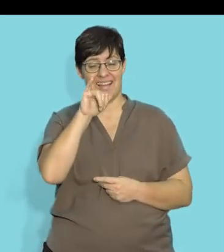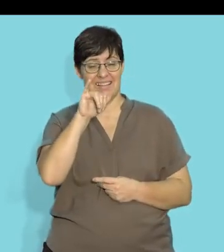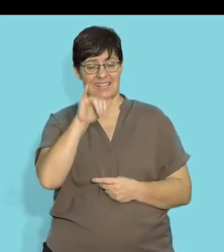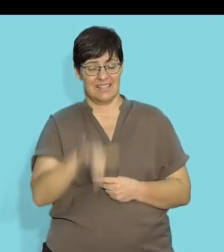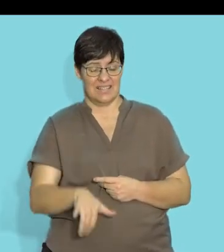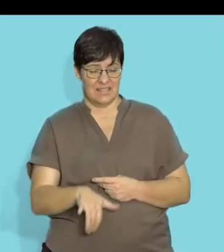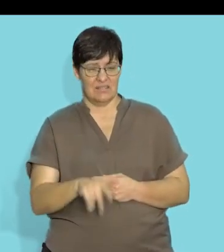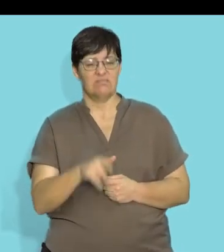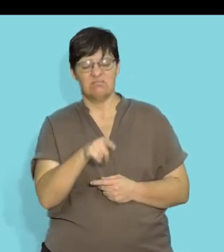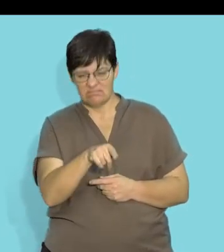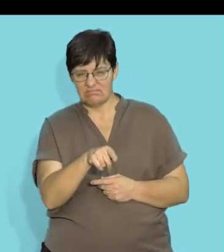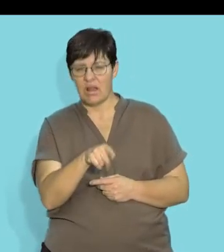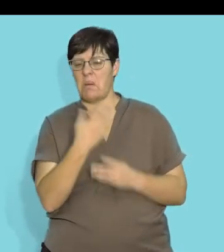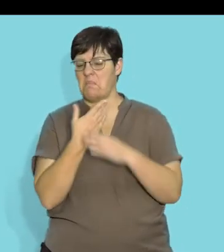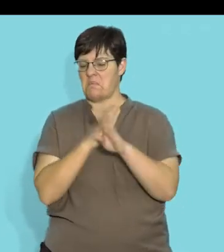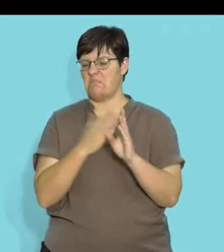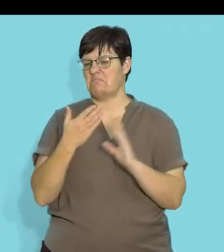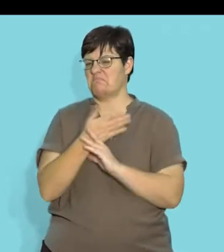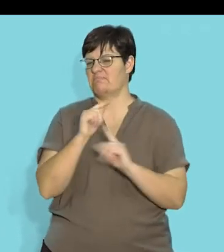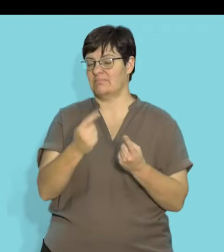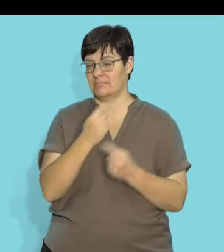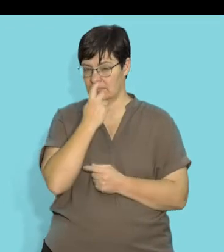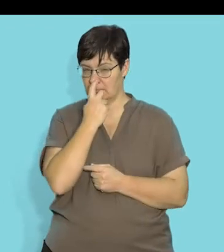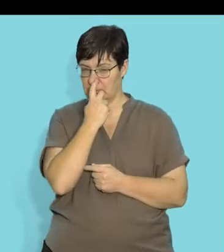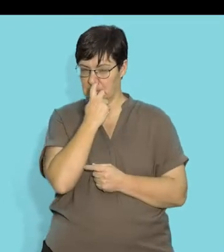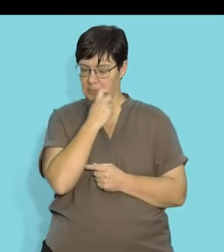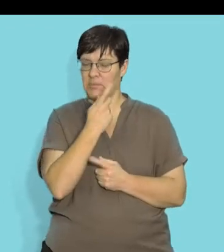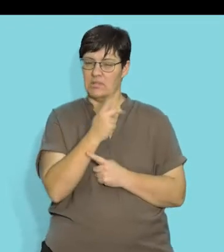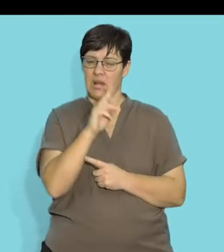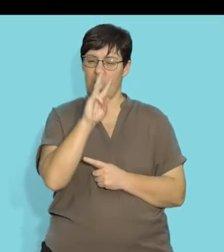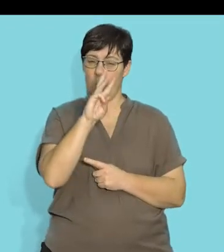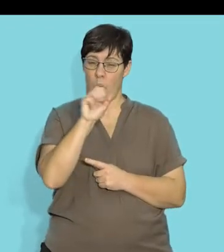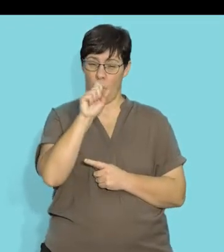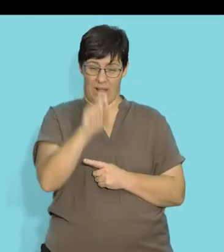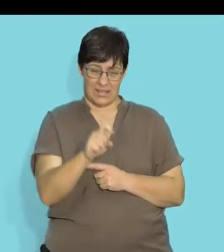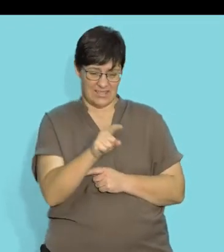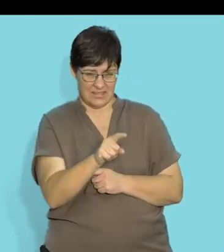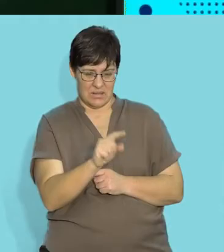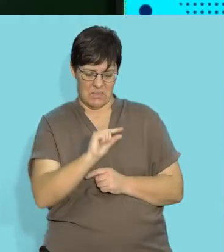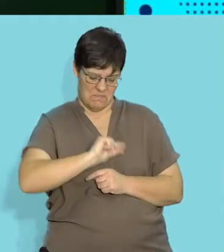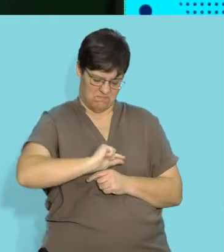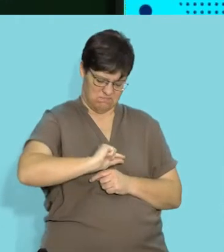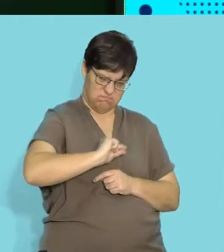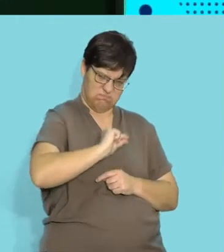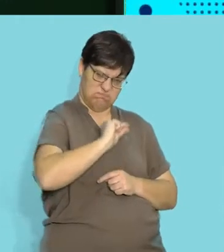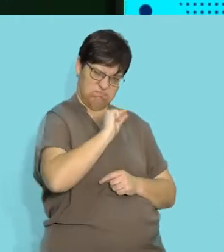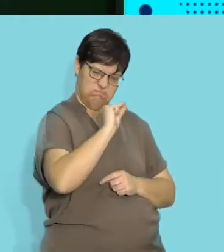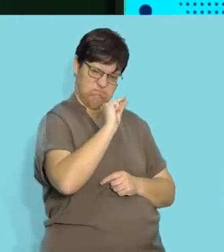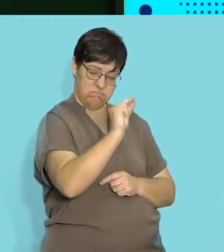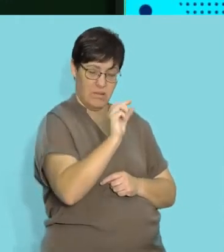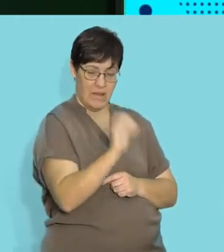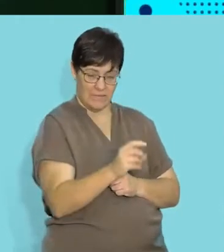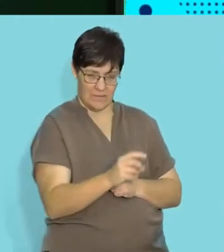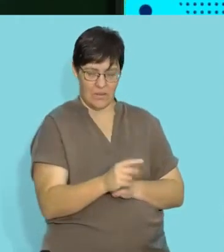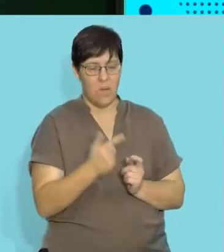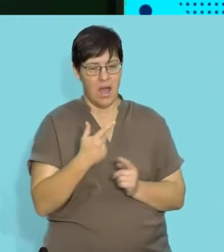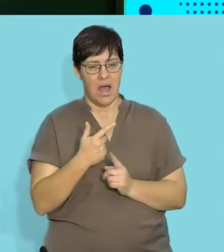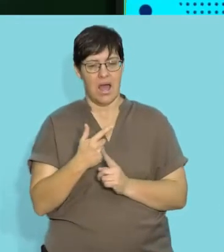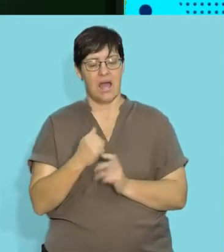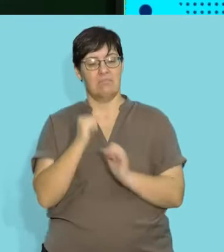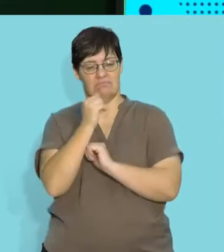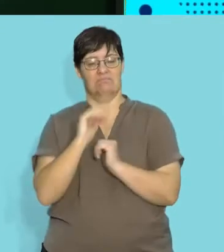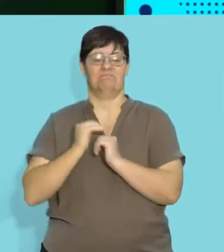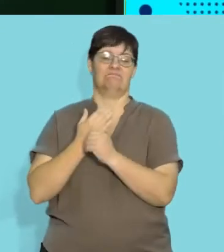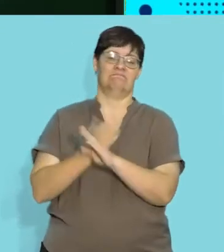the penetration from enemies. Now we often see that plants are covered with a thick waxy cuticle. That's also a mechanism